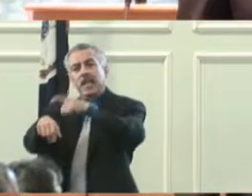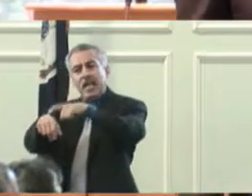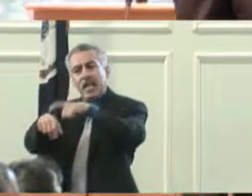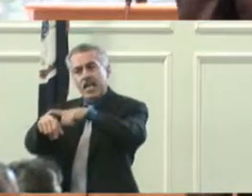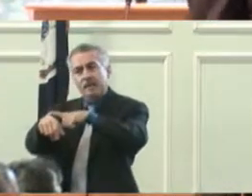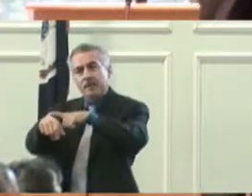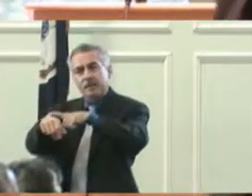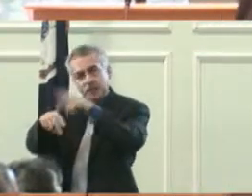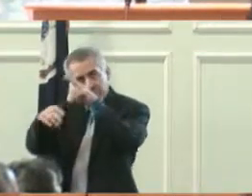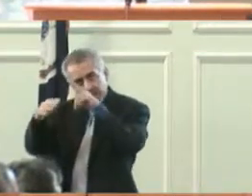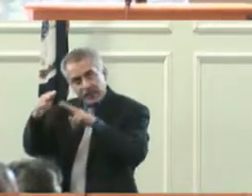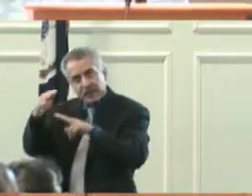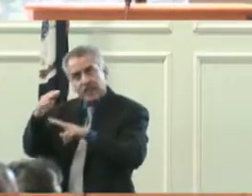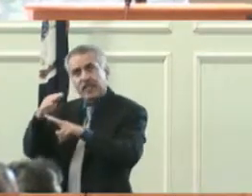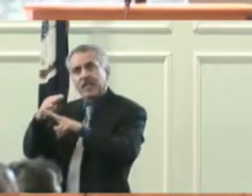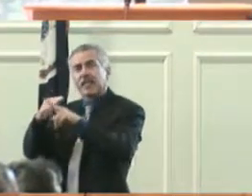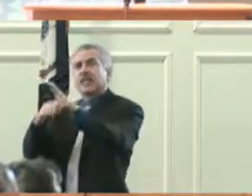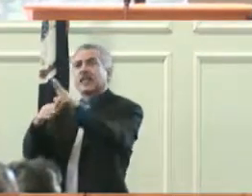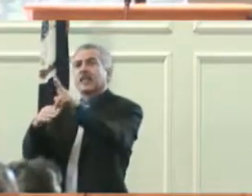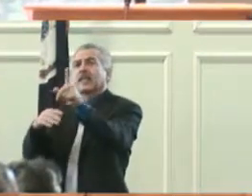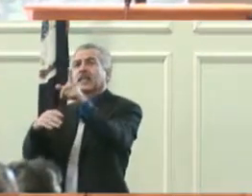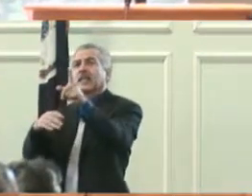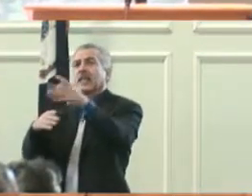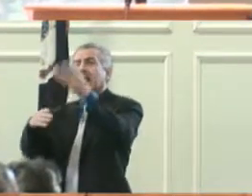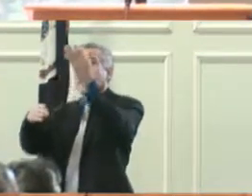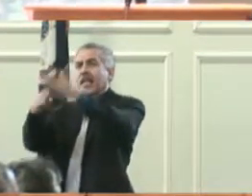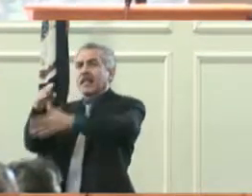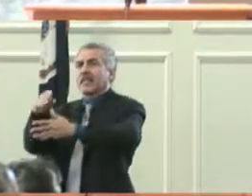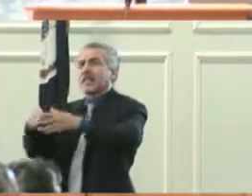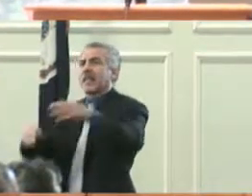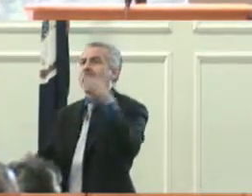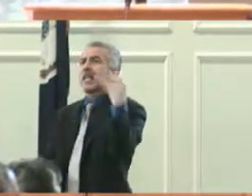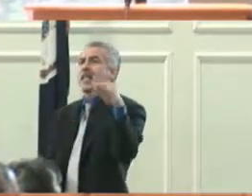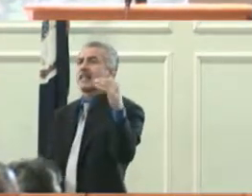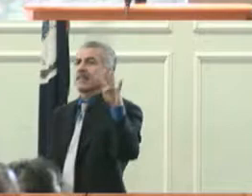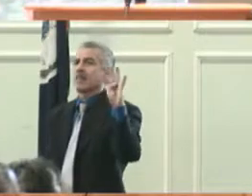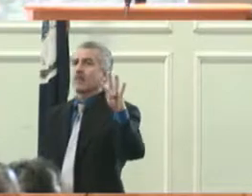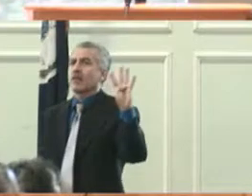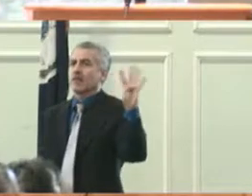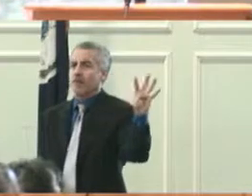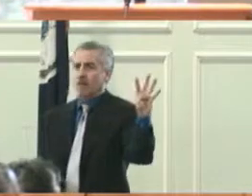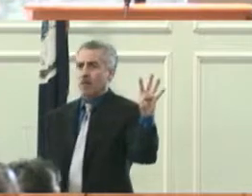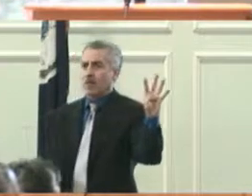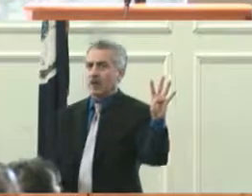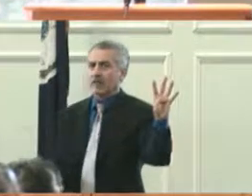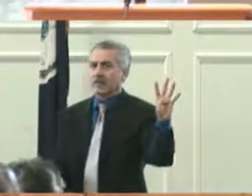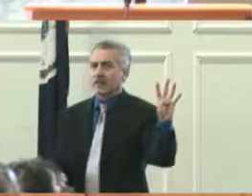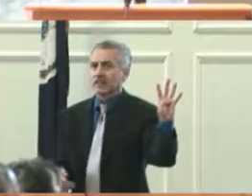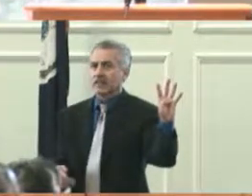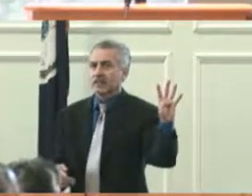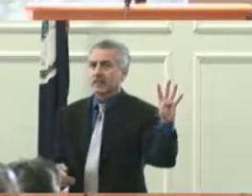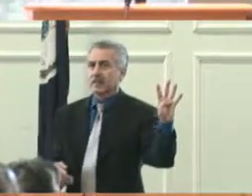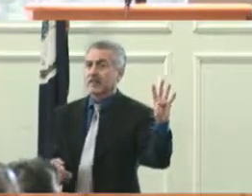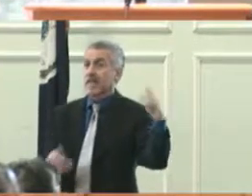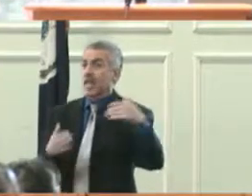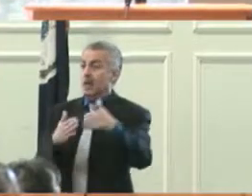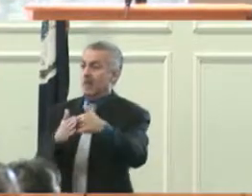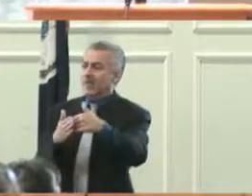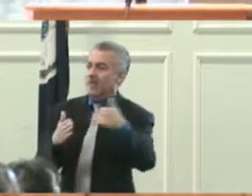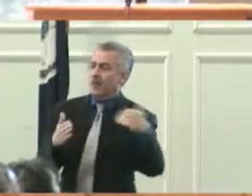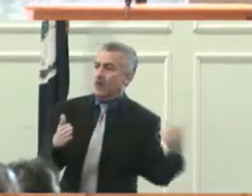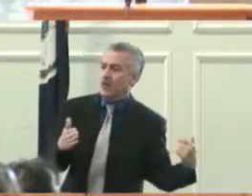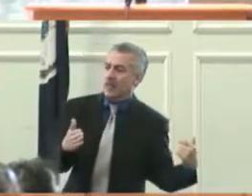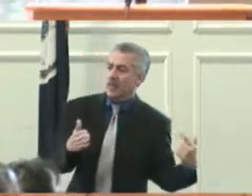in the book of Daniel, and that time prophecy ends in 1844. And after that time, it is known as